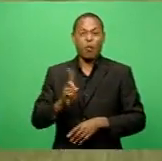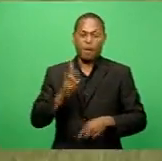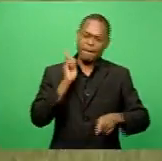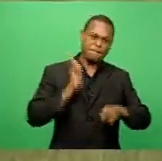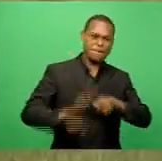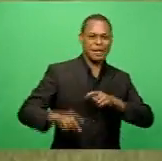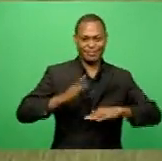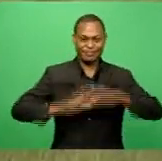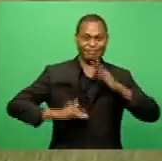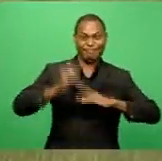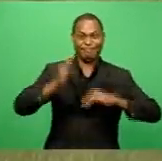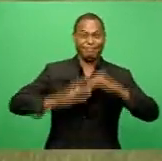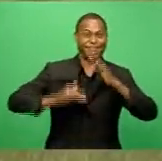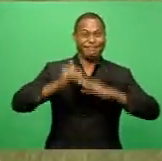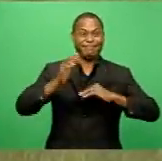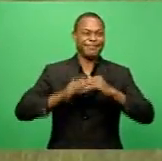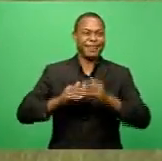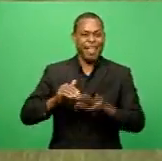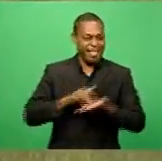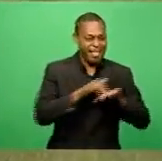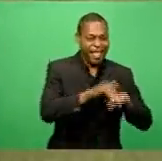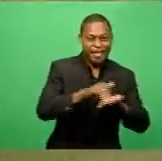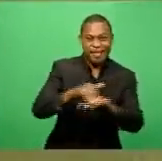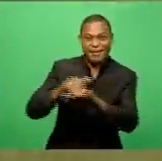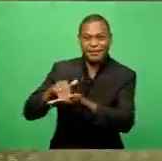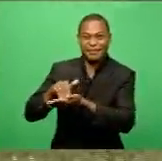rehabilitate, which has strengthened their resilience.